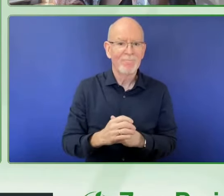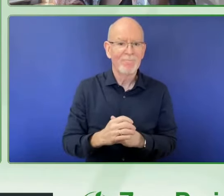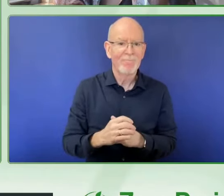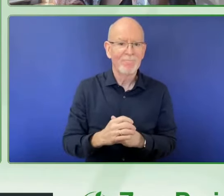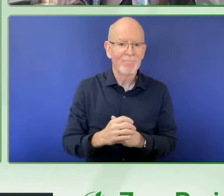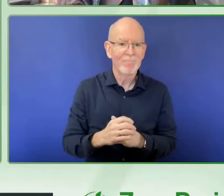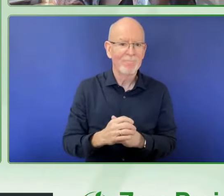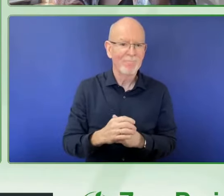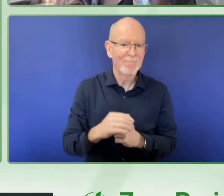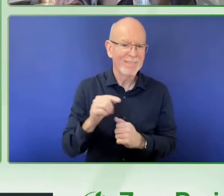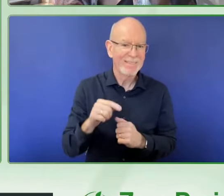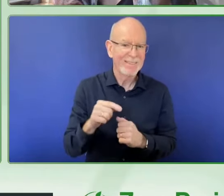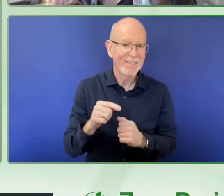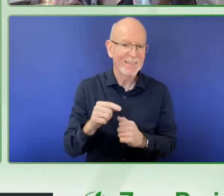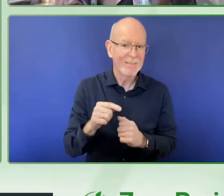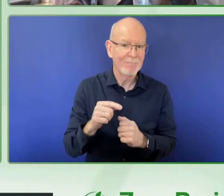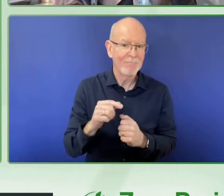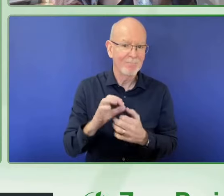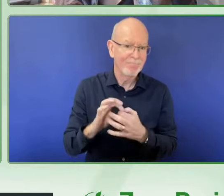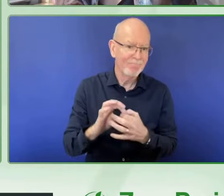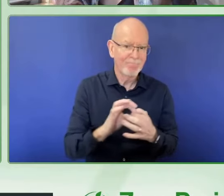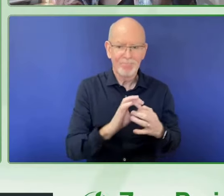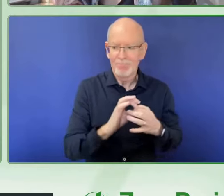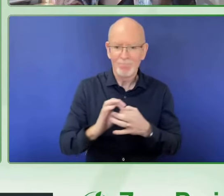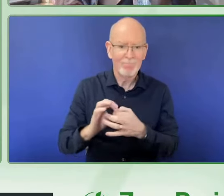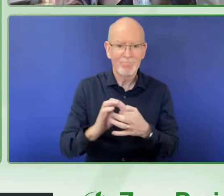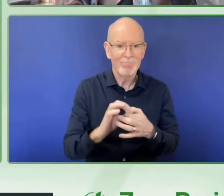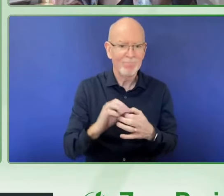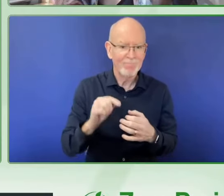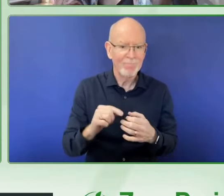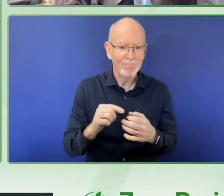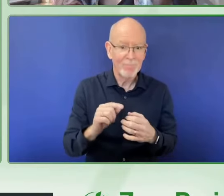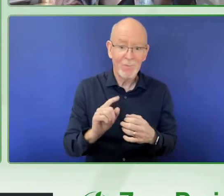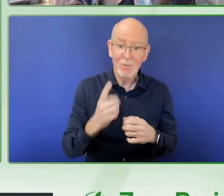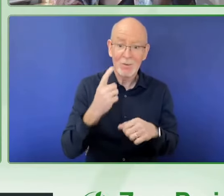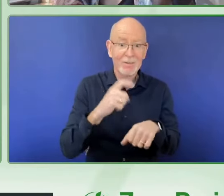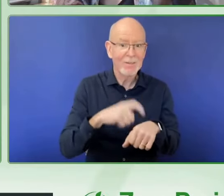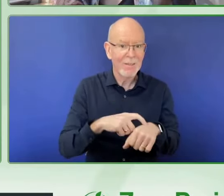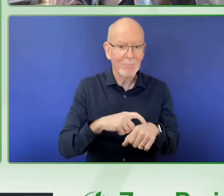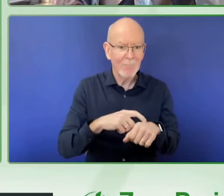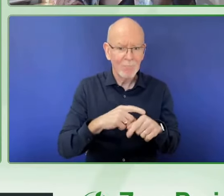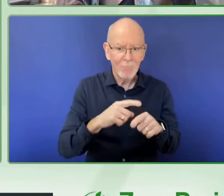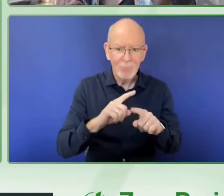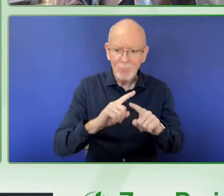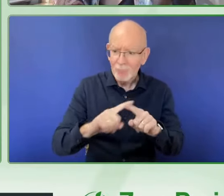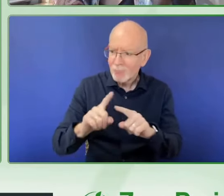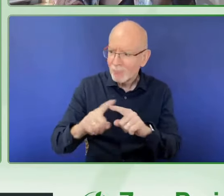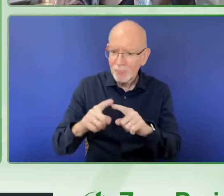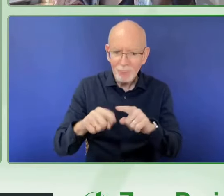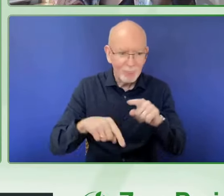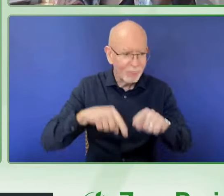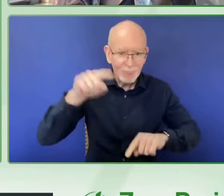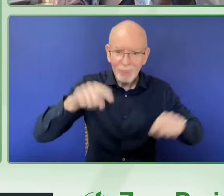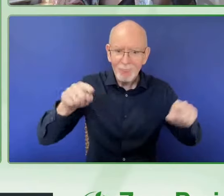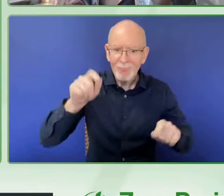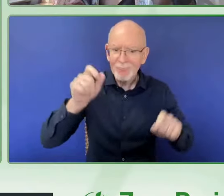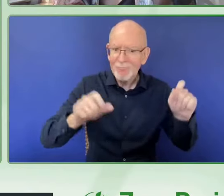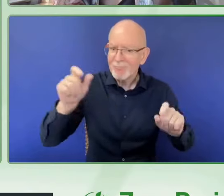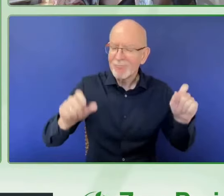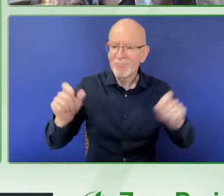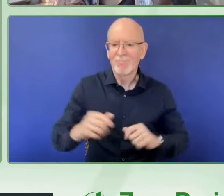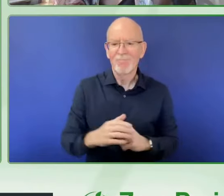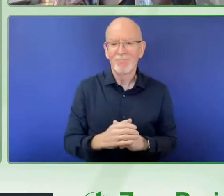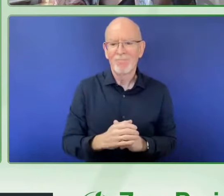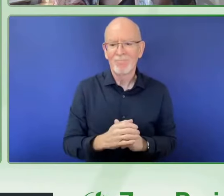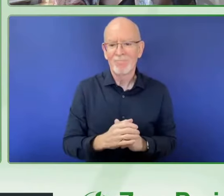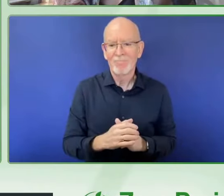diversity. So in the next slide, I'm showing one of the activities carried out by the working group that